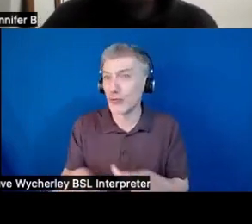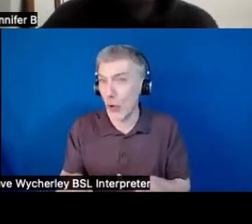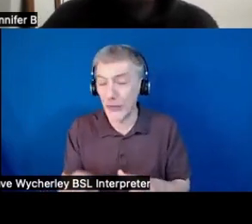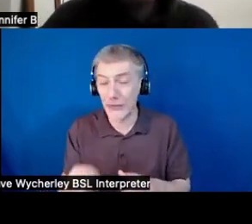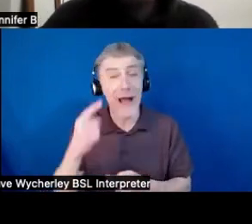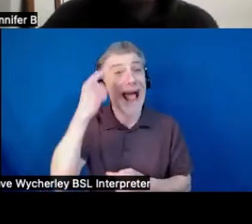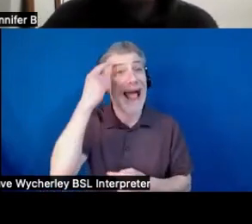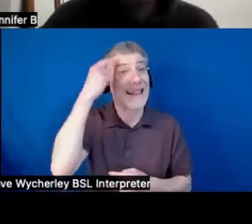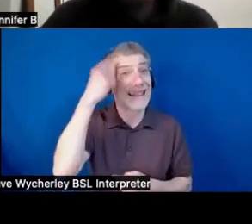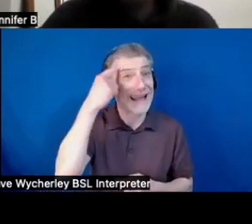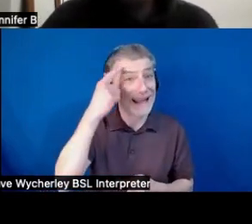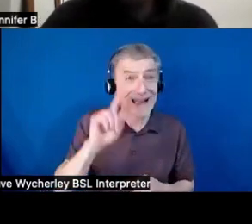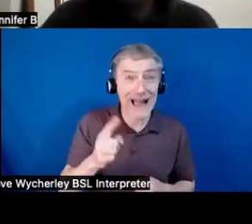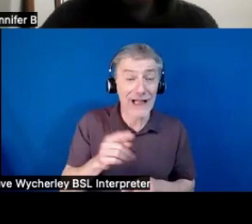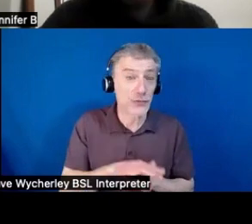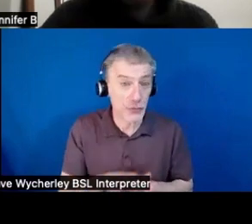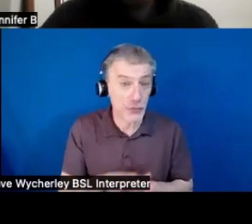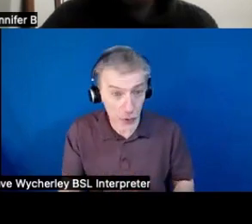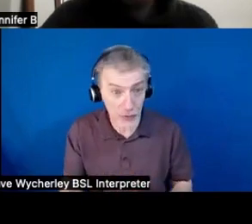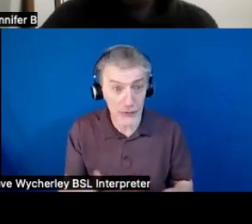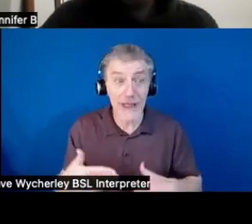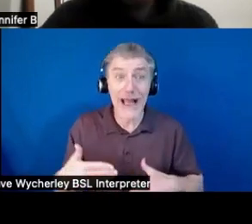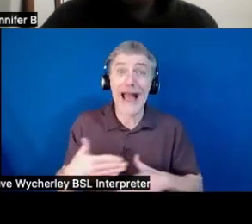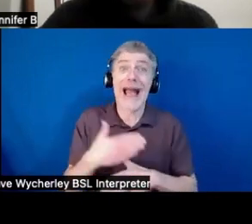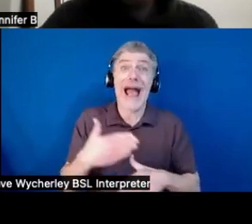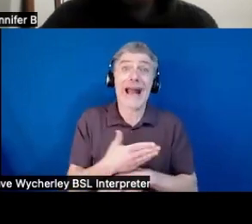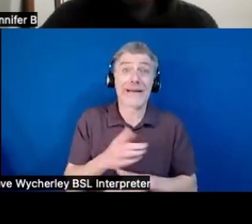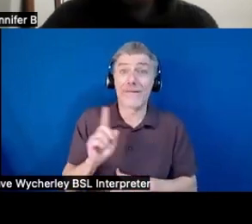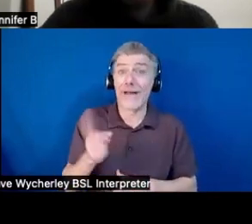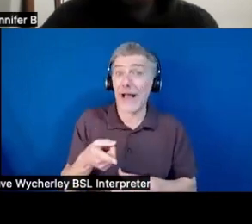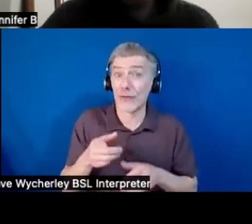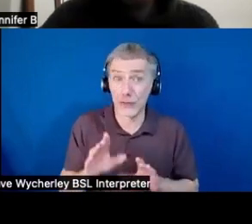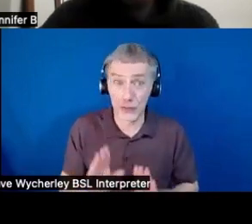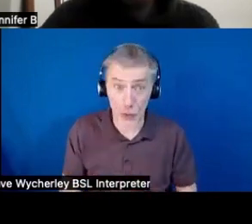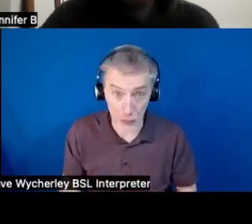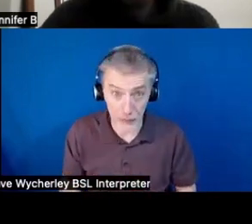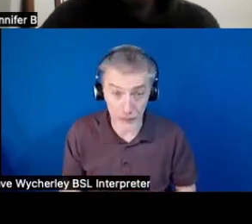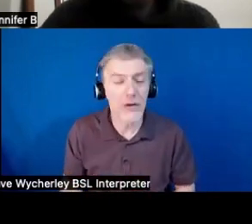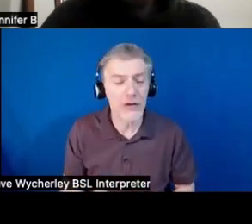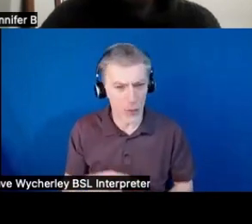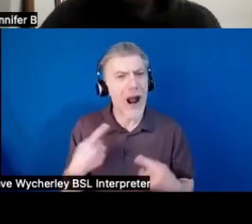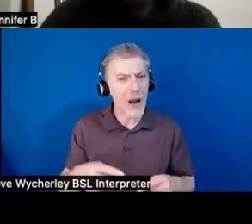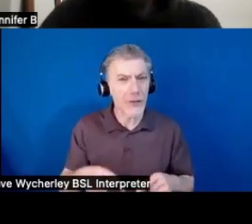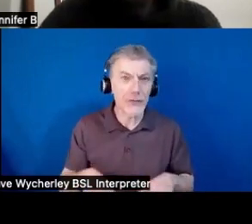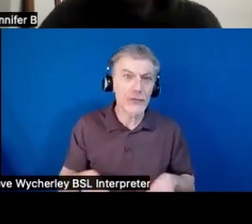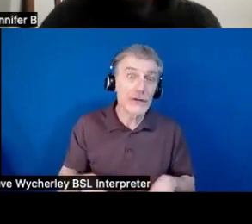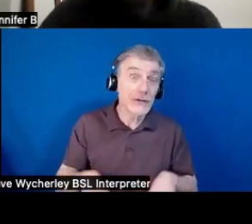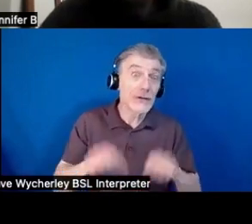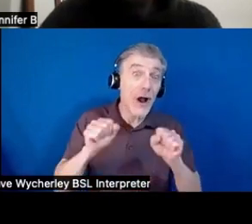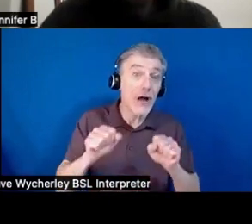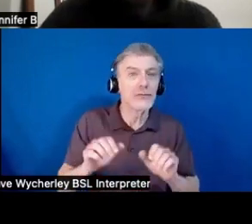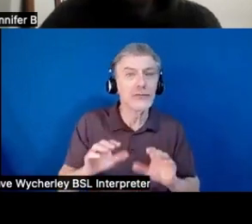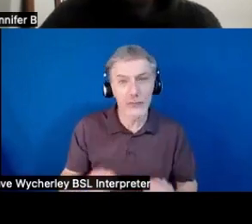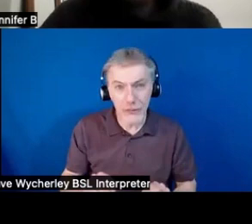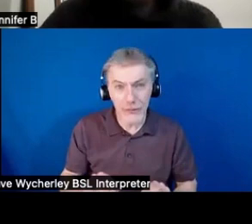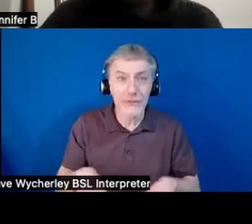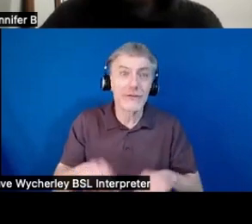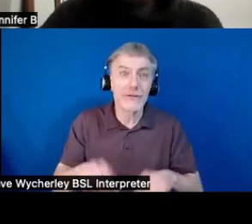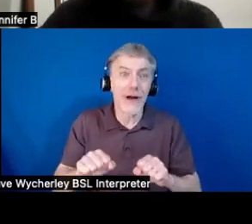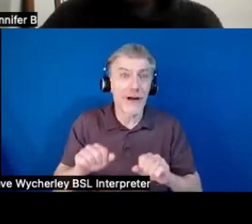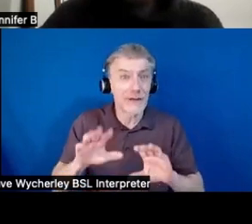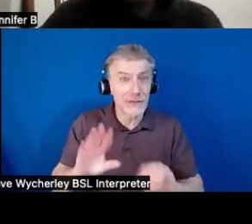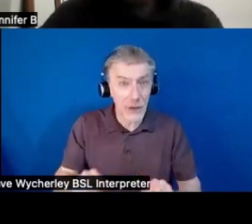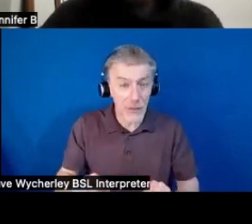inactive. So it's this sense of stopping and starting, and those things they exist together at once.